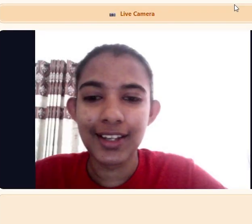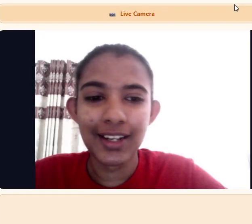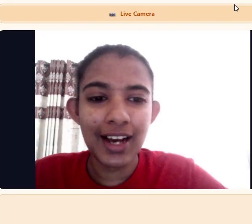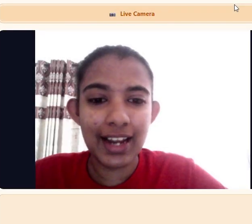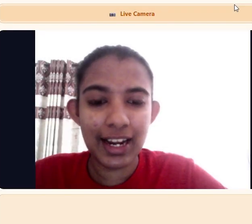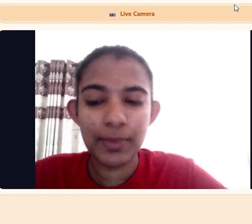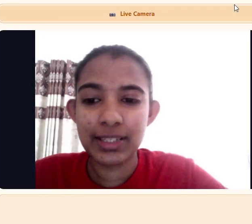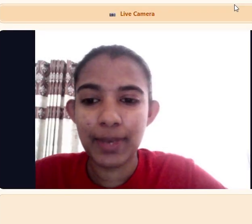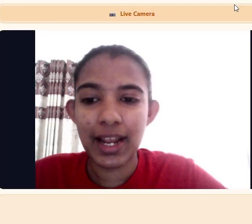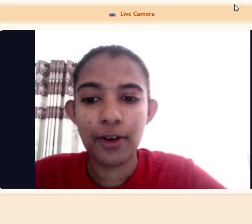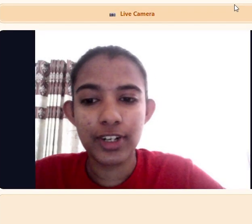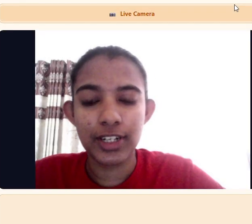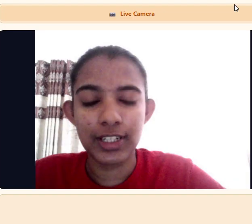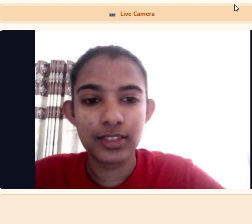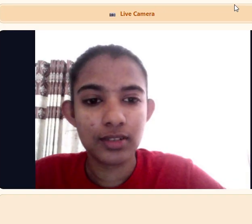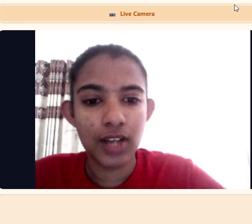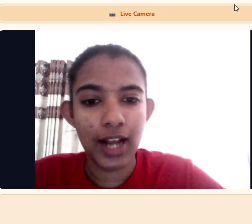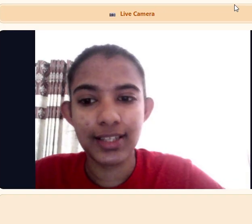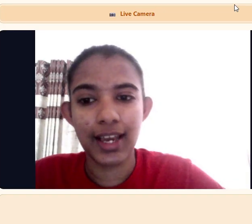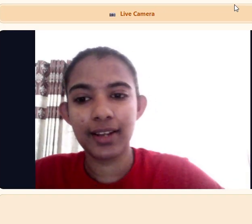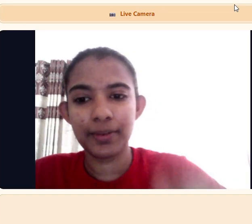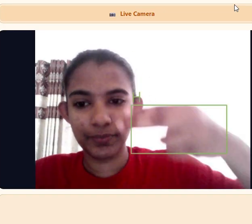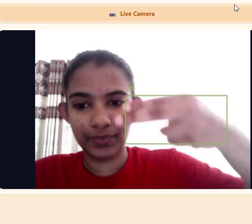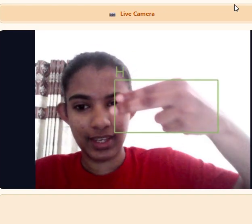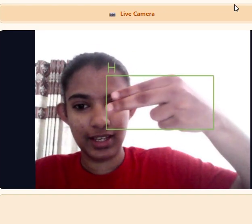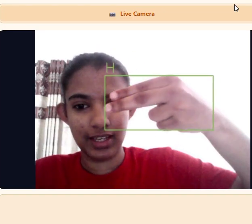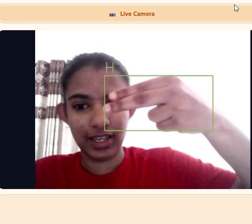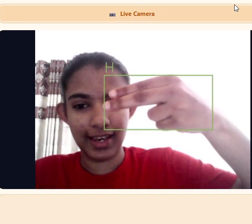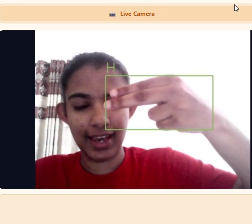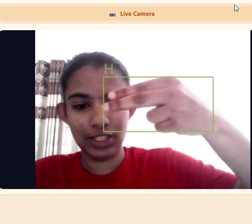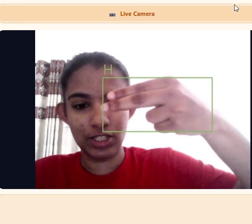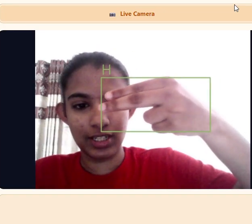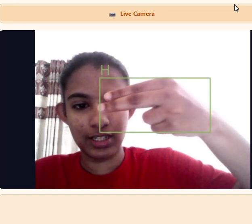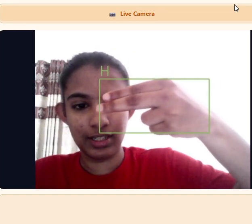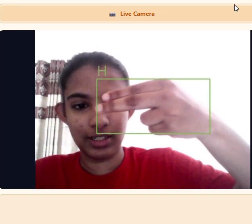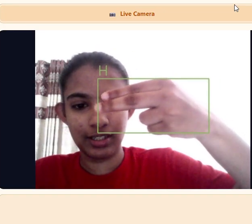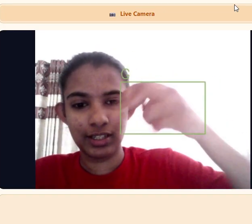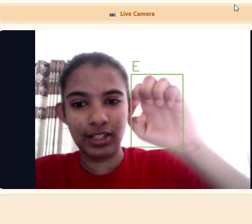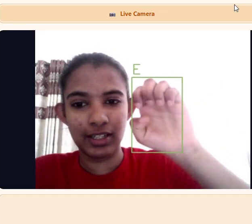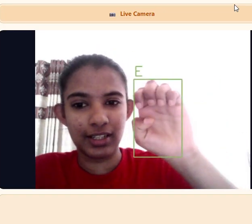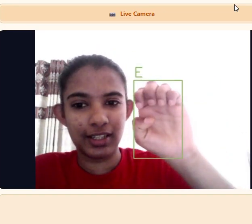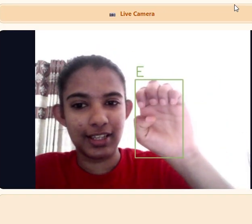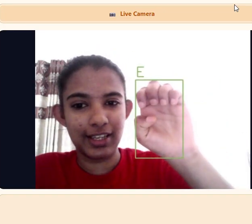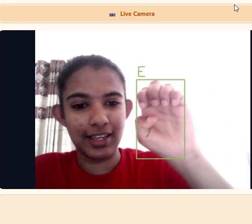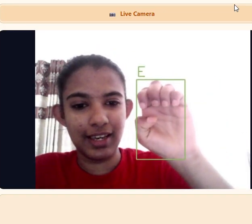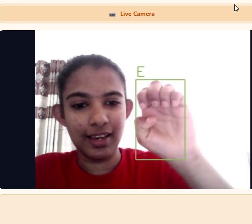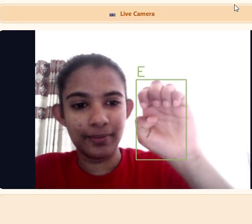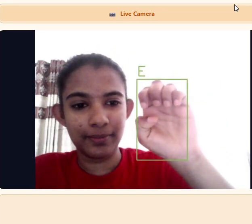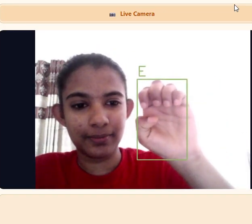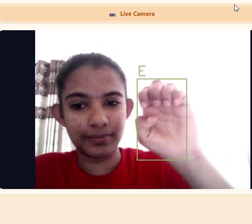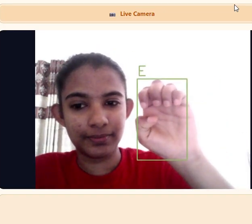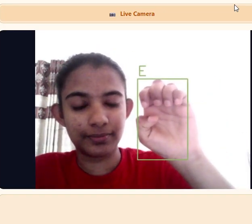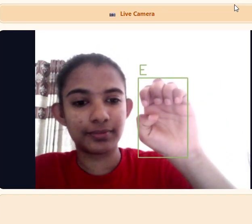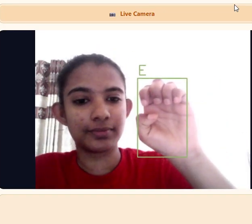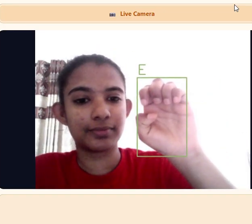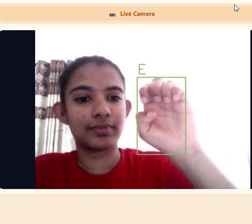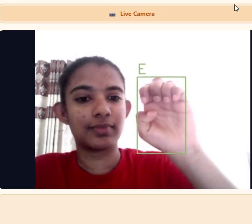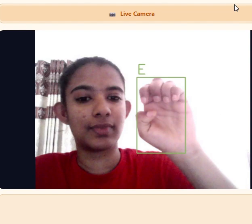Okay, let me spell out a word. I'll sign H E